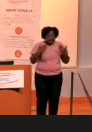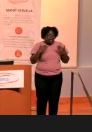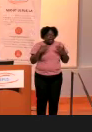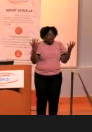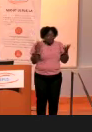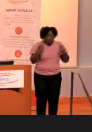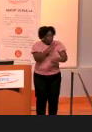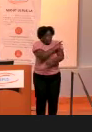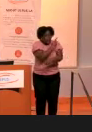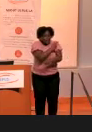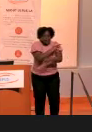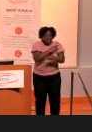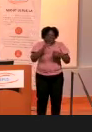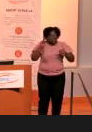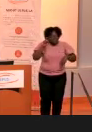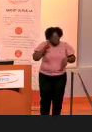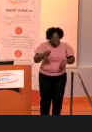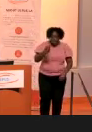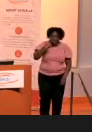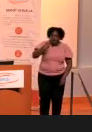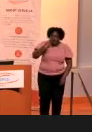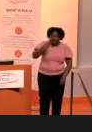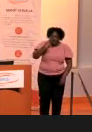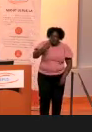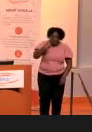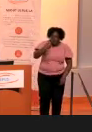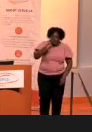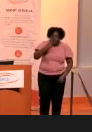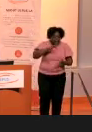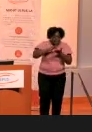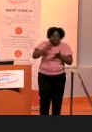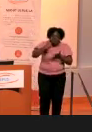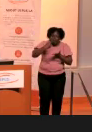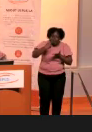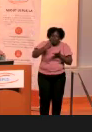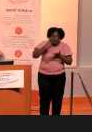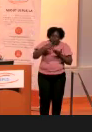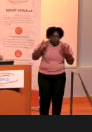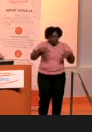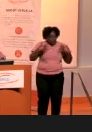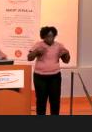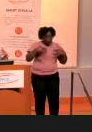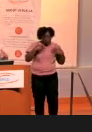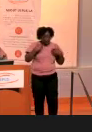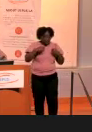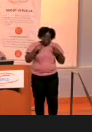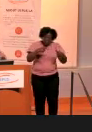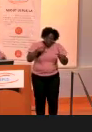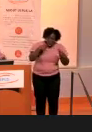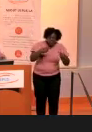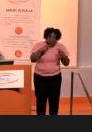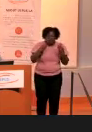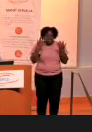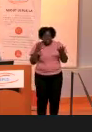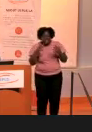to take a lot more medications. And it's been a hard sell for me recently to try and convince